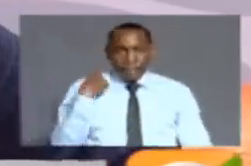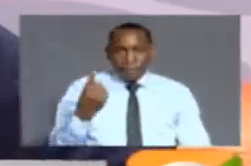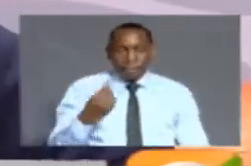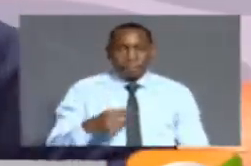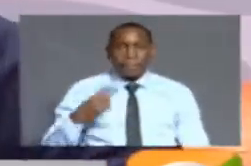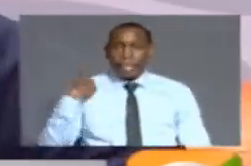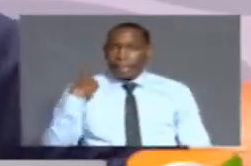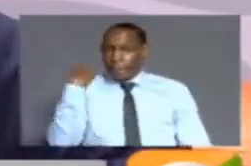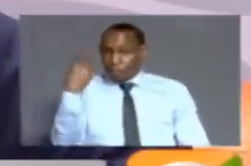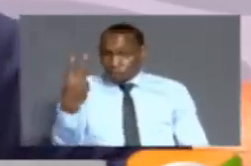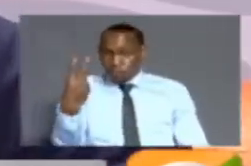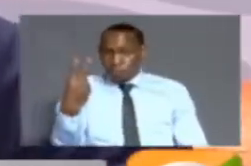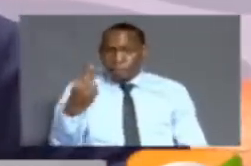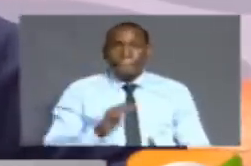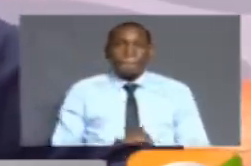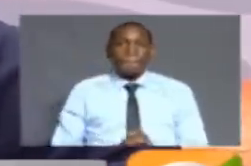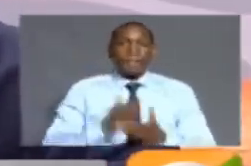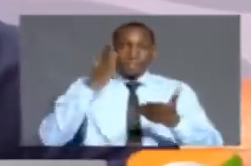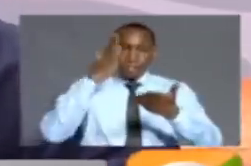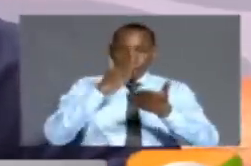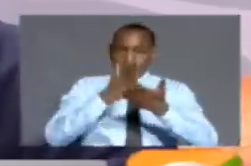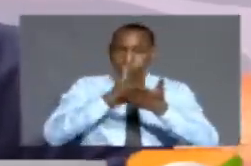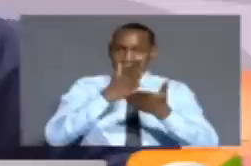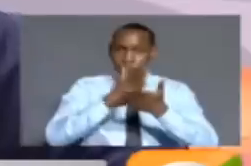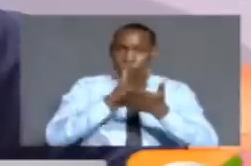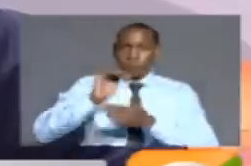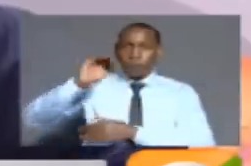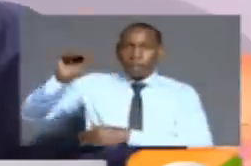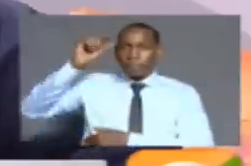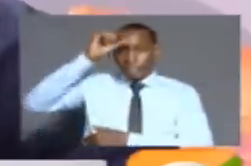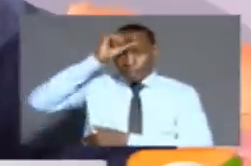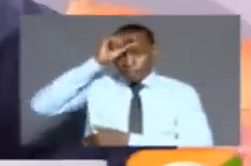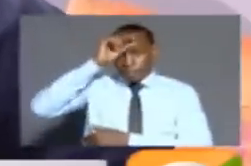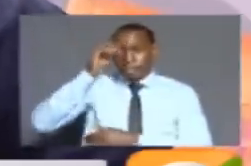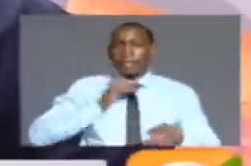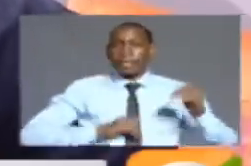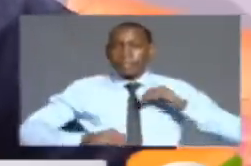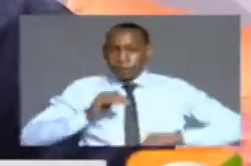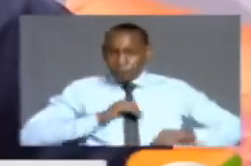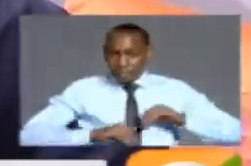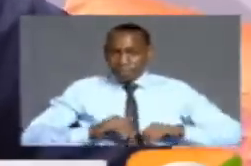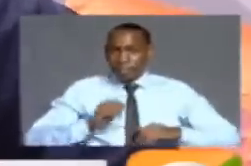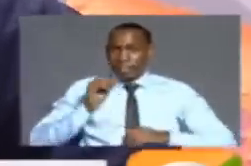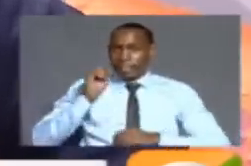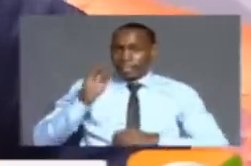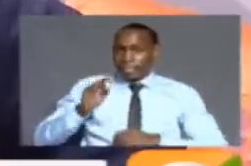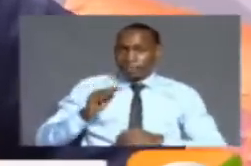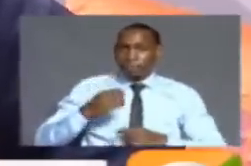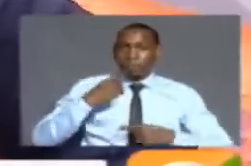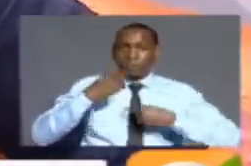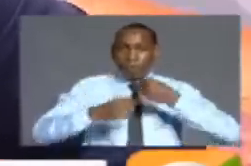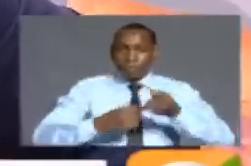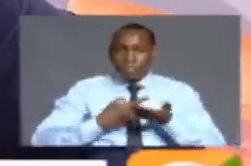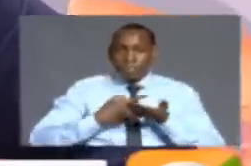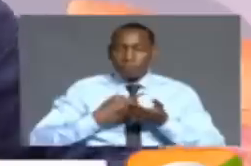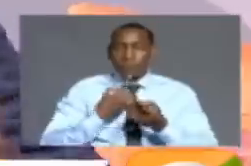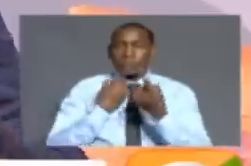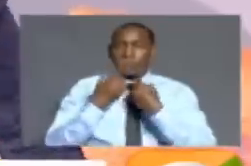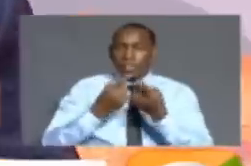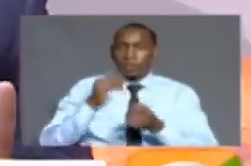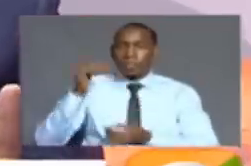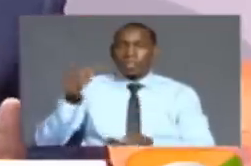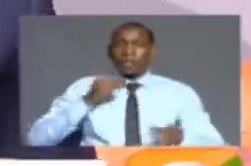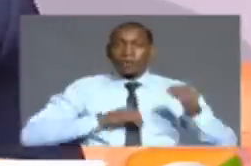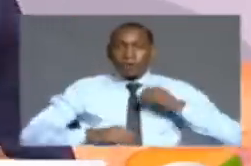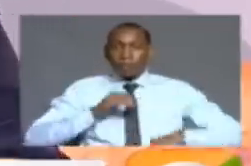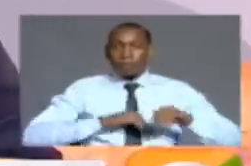two, the fact that county governments are corrupt. If we sit down, if we keep on talking and saying they are corrupt and we are not taking